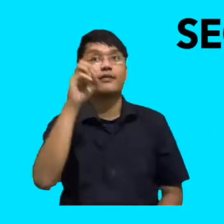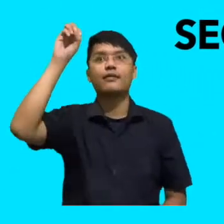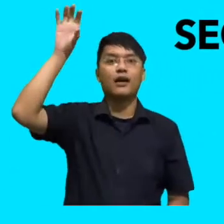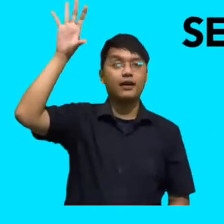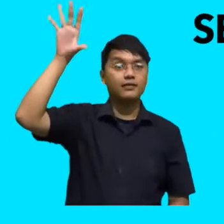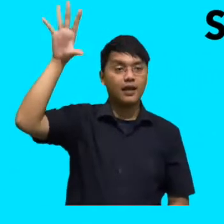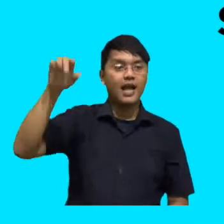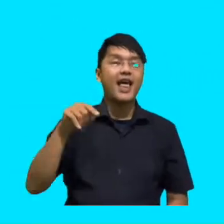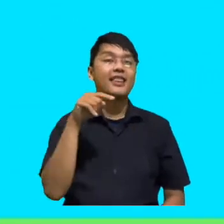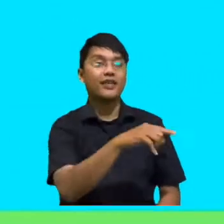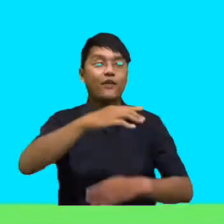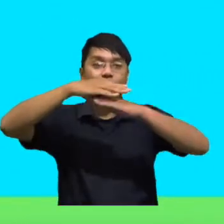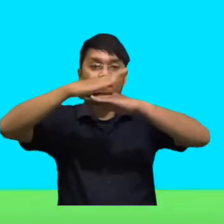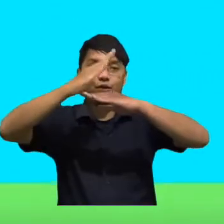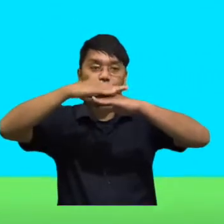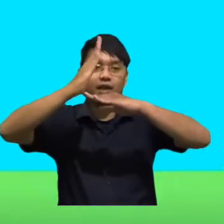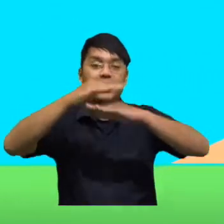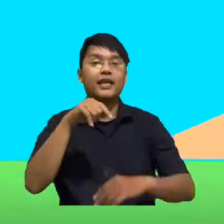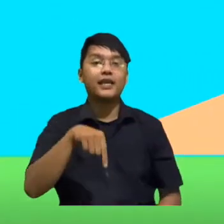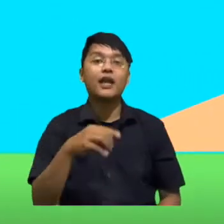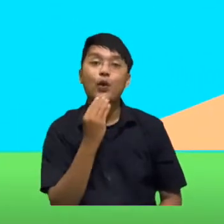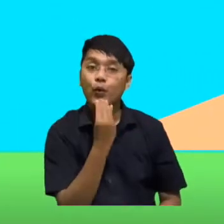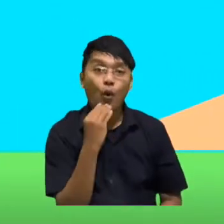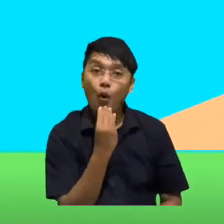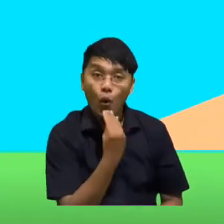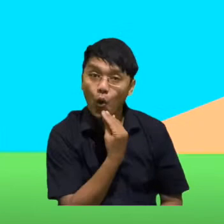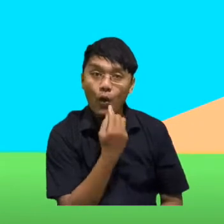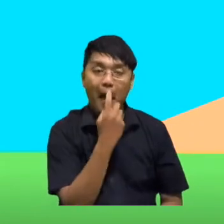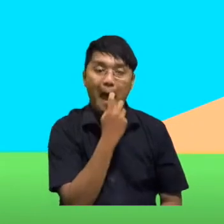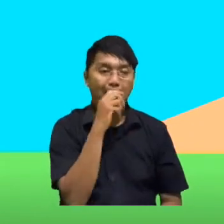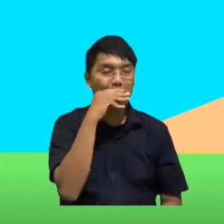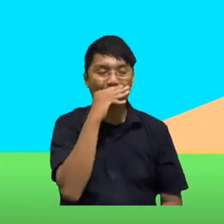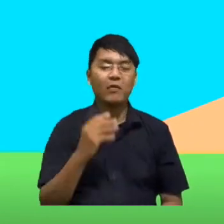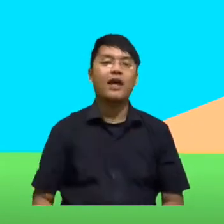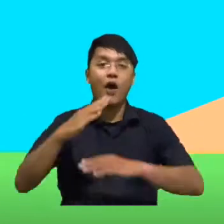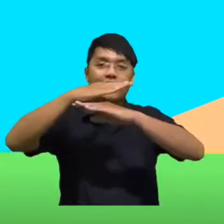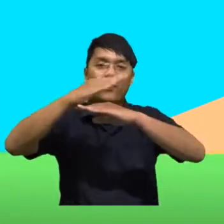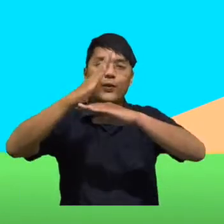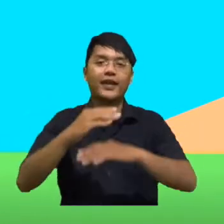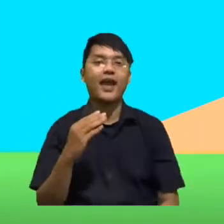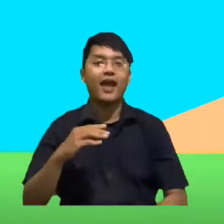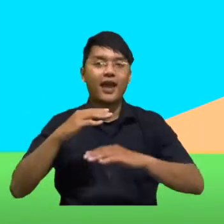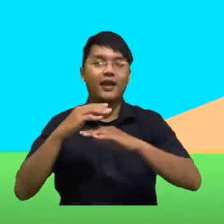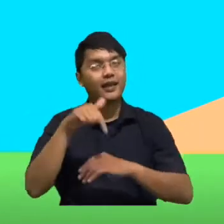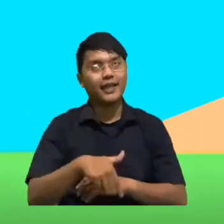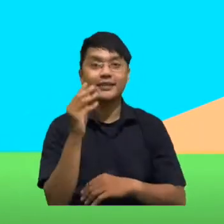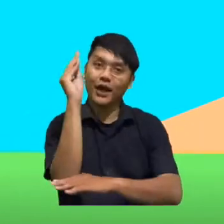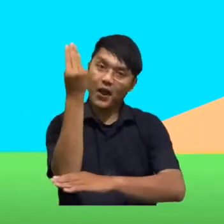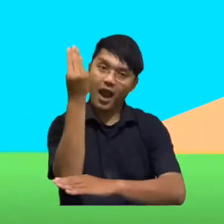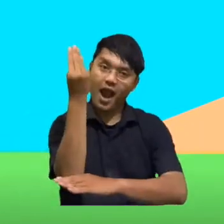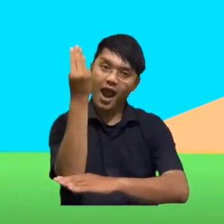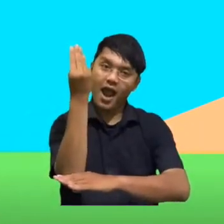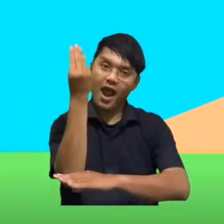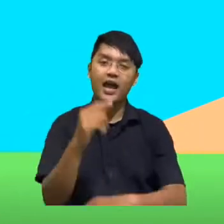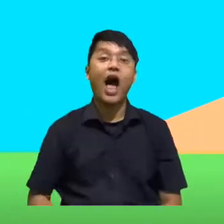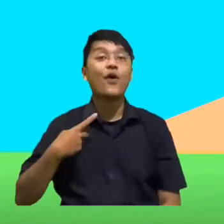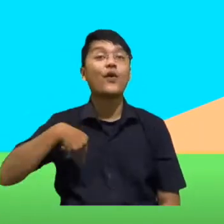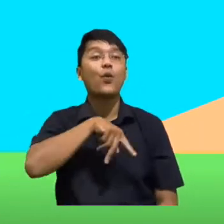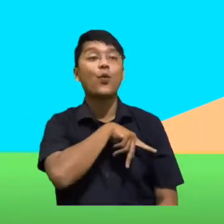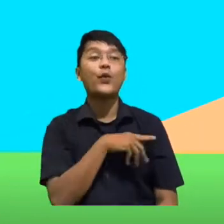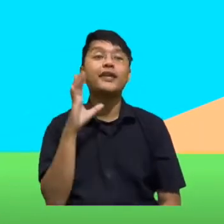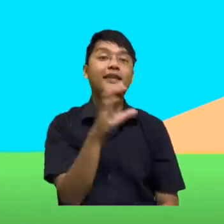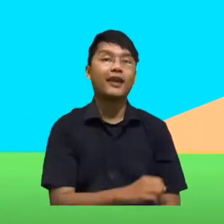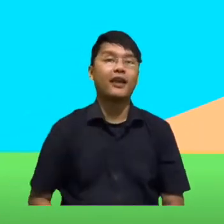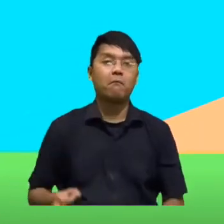sun. This is the viewing angle in Seoul. This is the viewing angle in Jakarta. After we